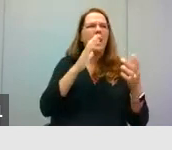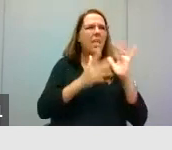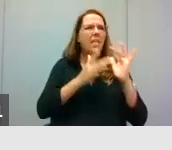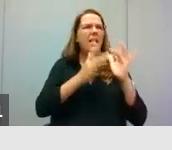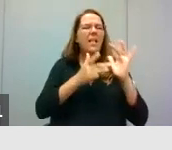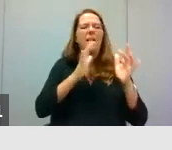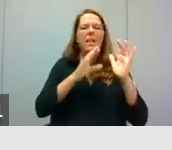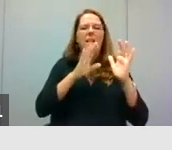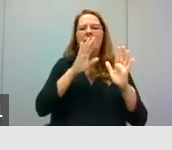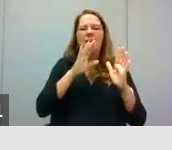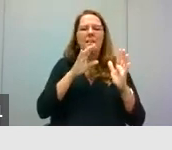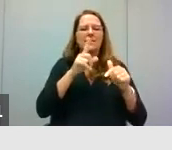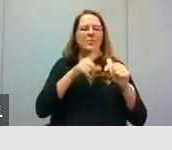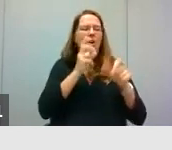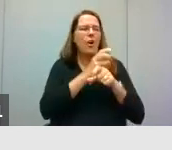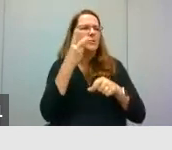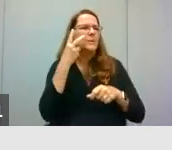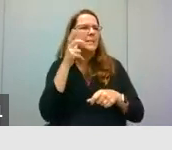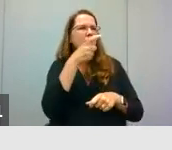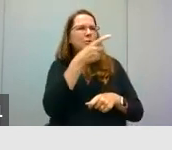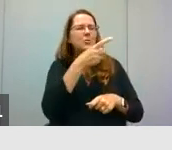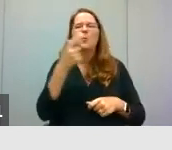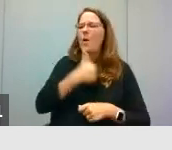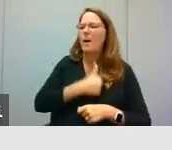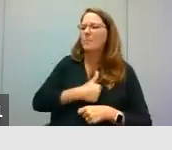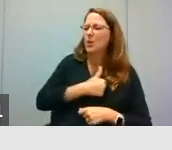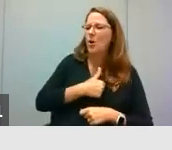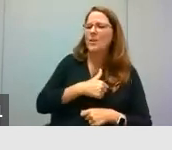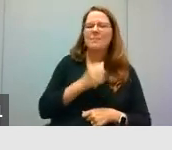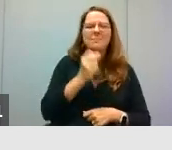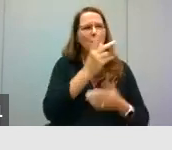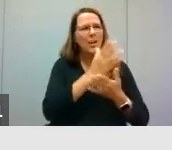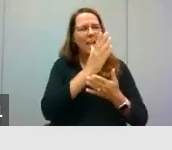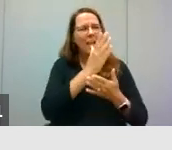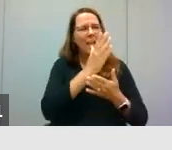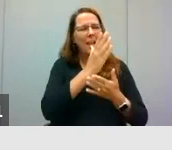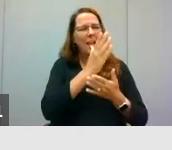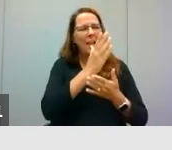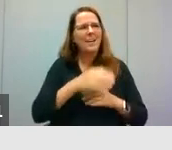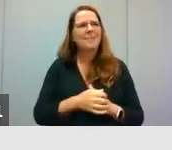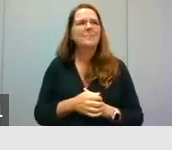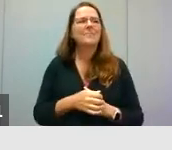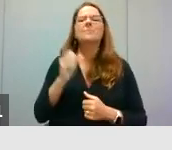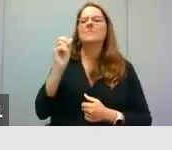was fading out. Oh, I'm sorry. You're okay. Sorry.